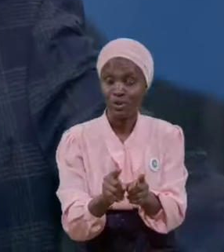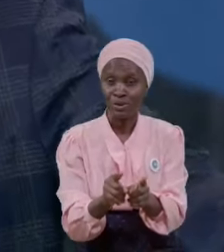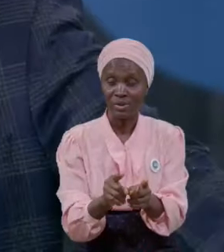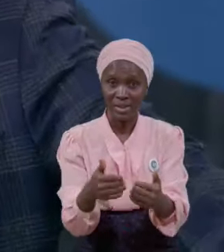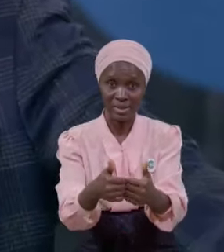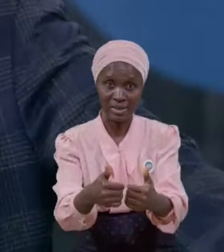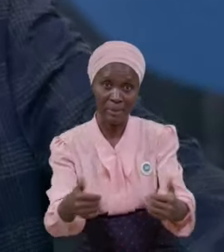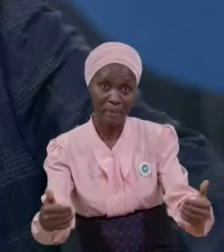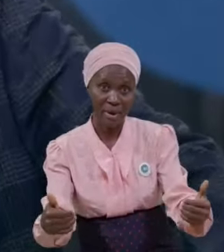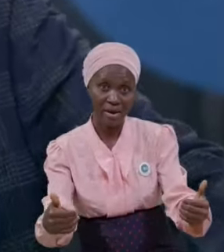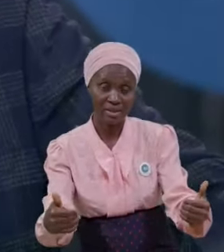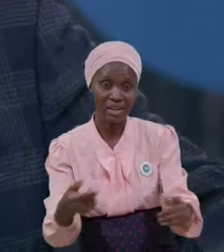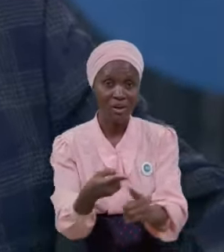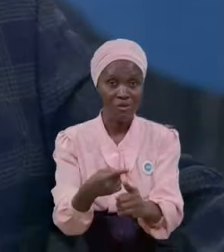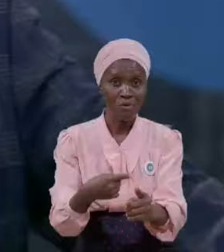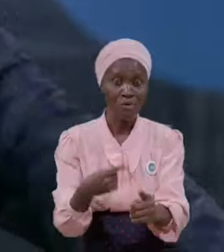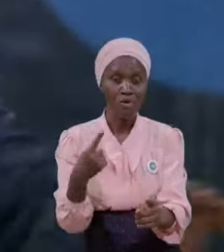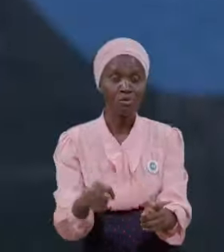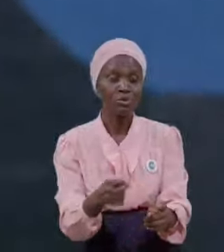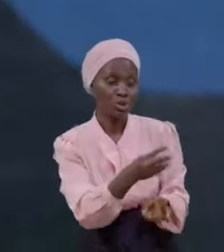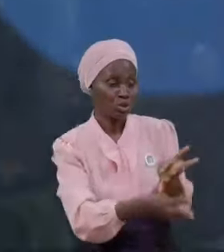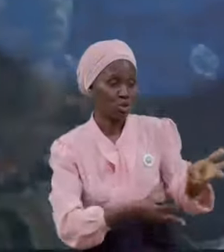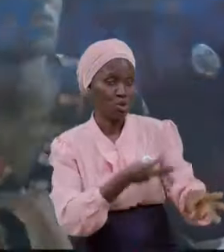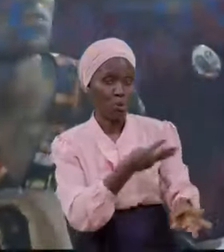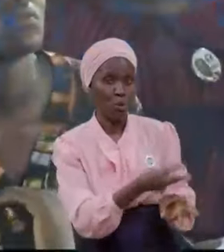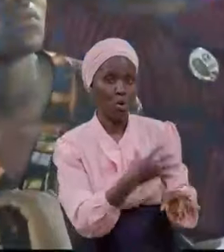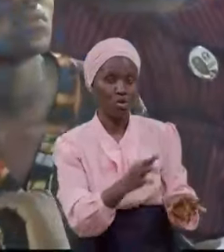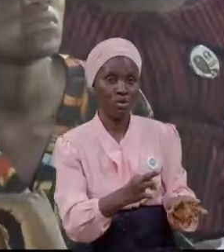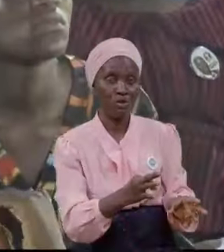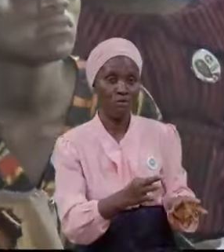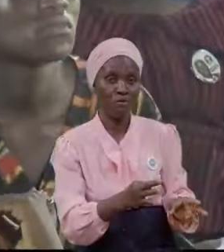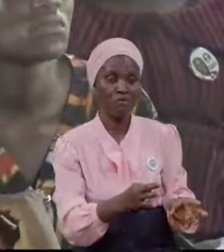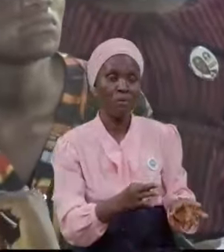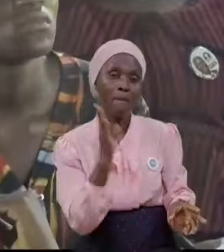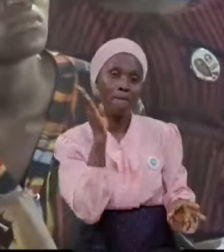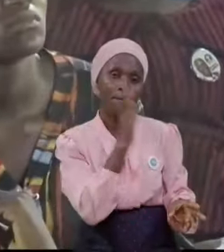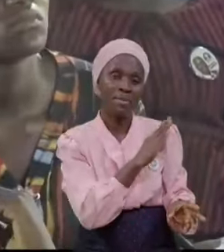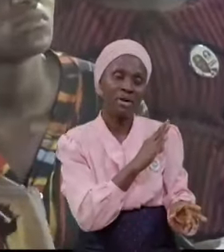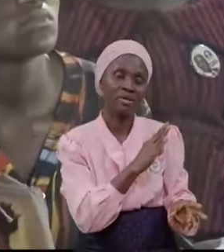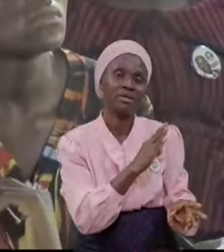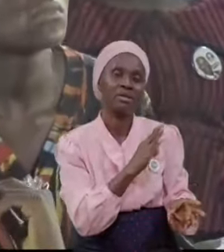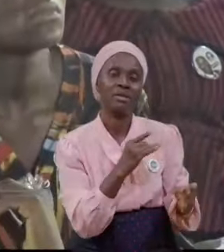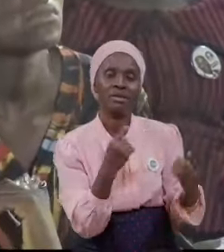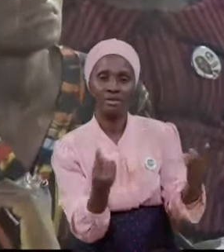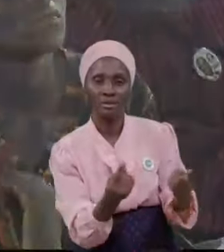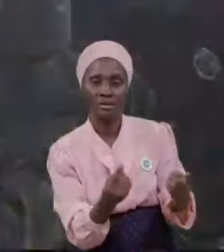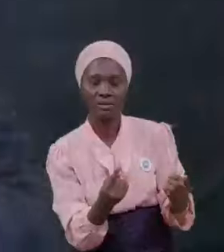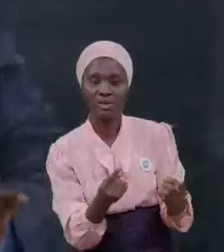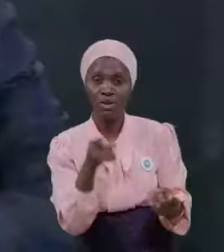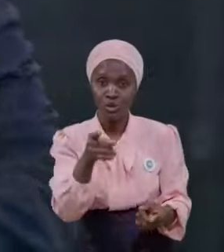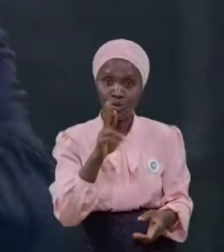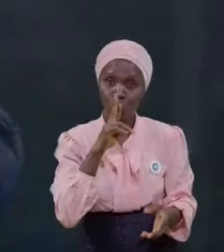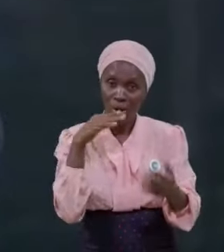world of sensuality, that's the disciple. And now you also